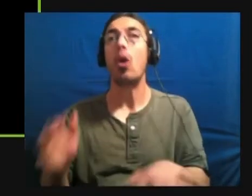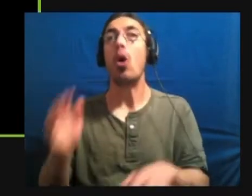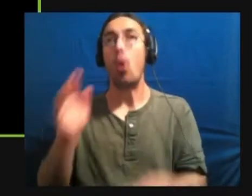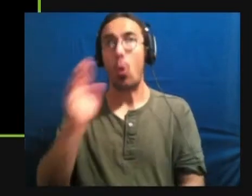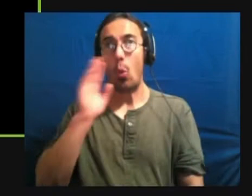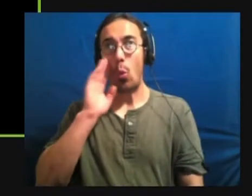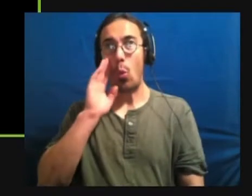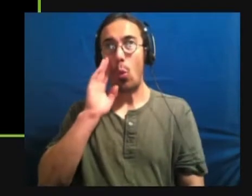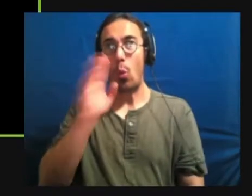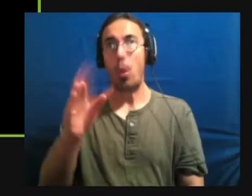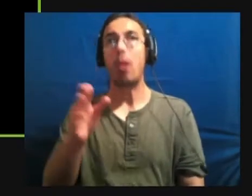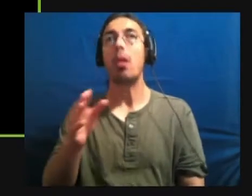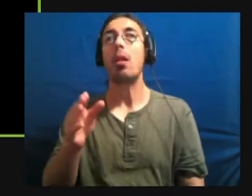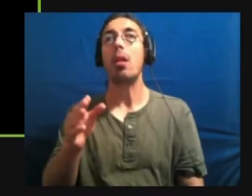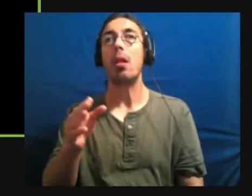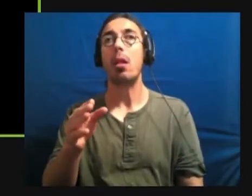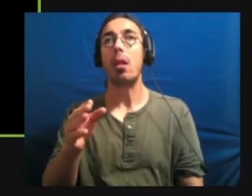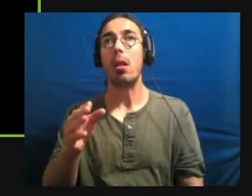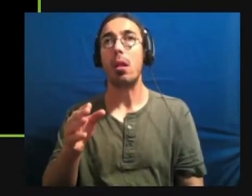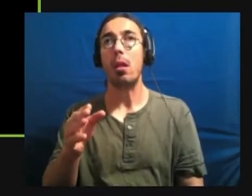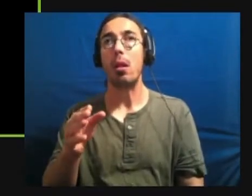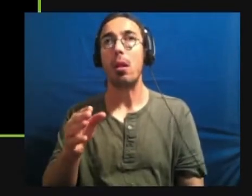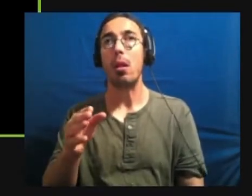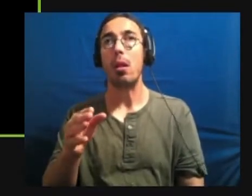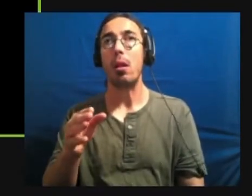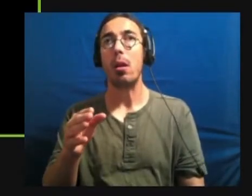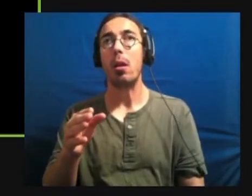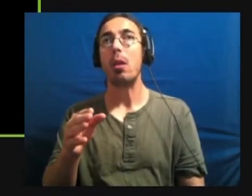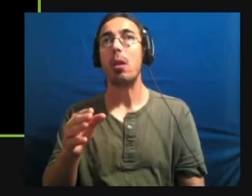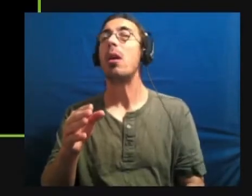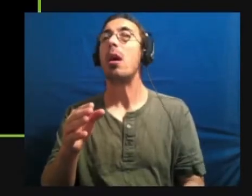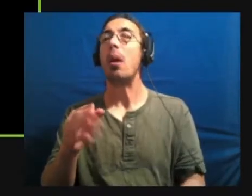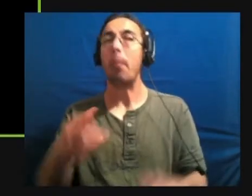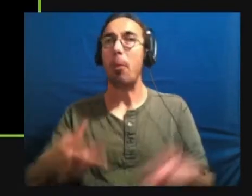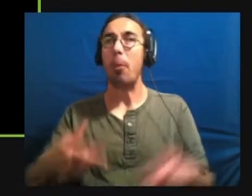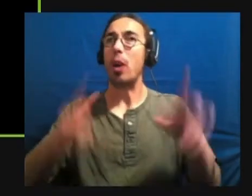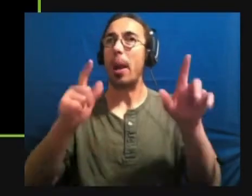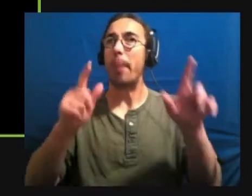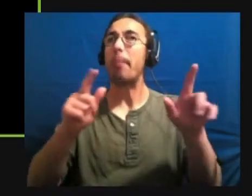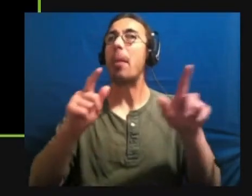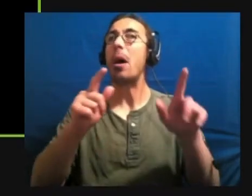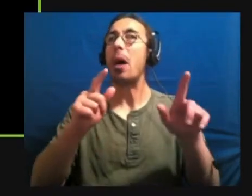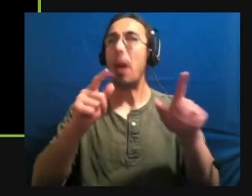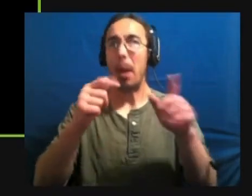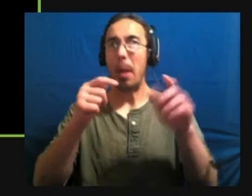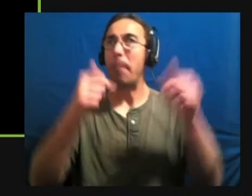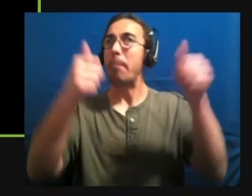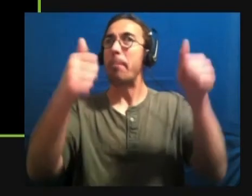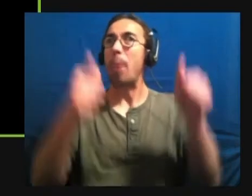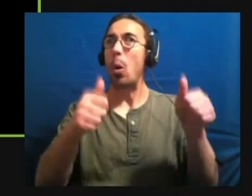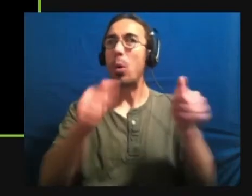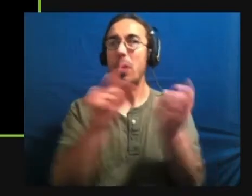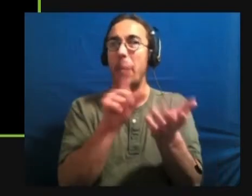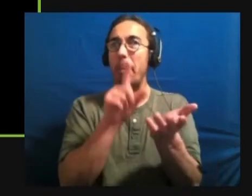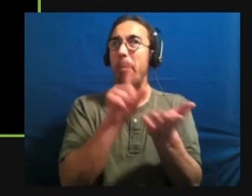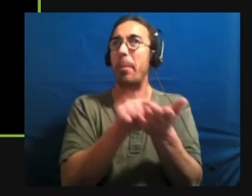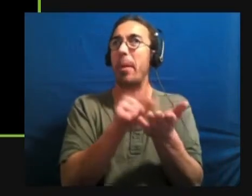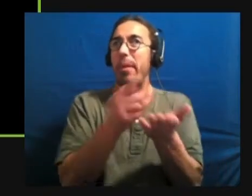put up some post-publication material that you'll be able to view after the